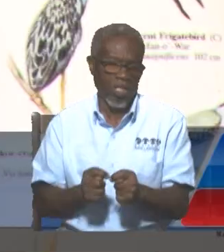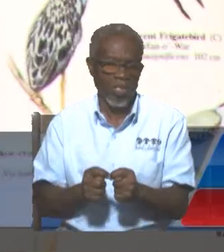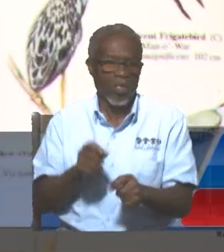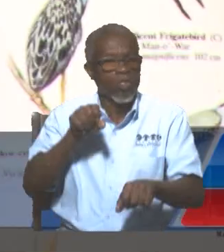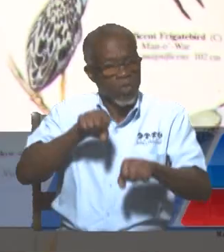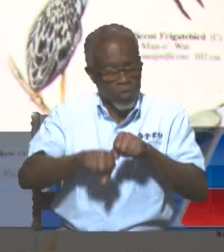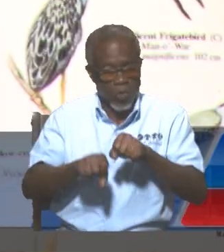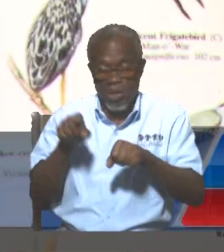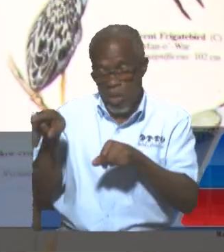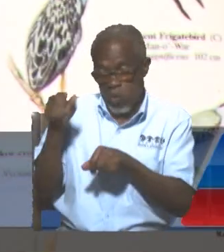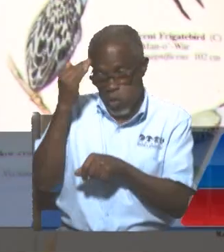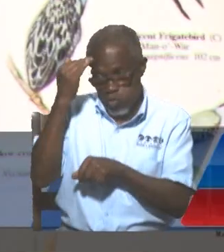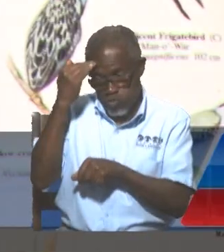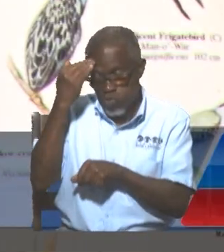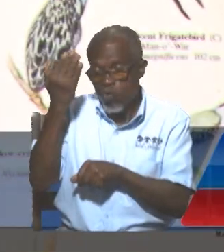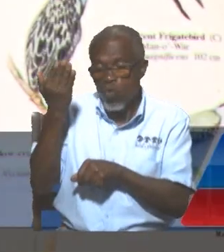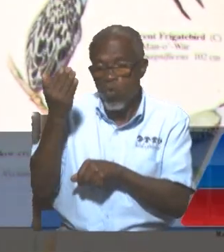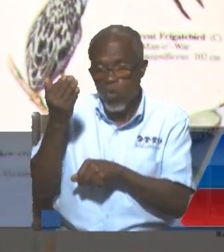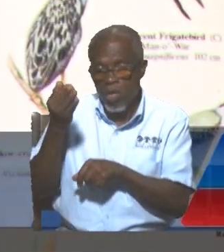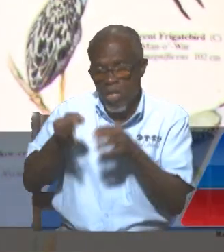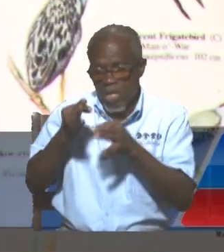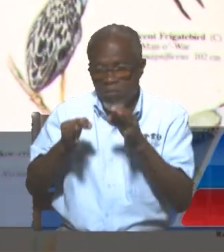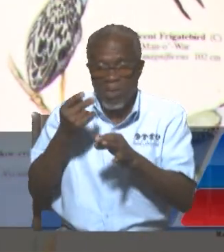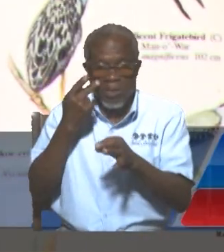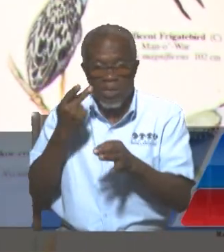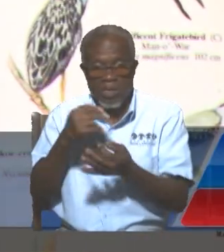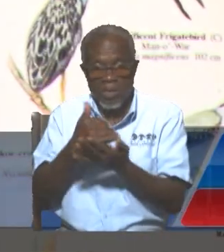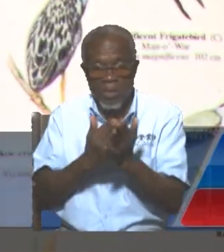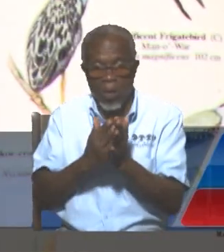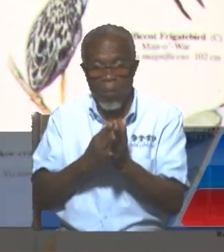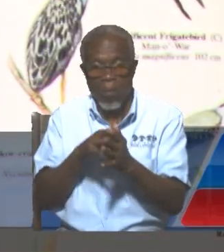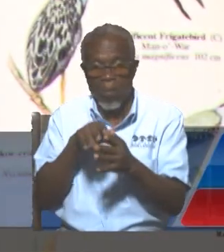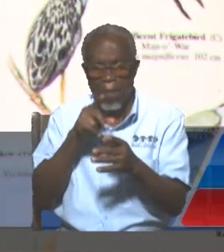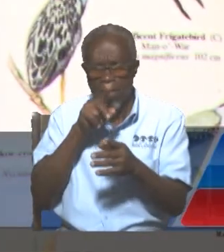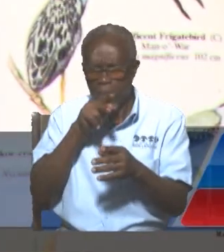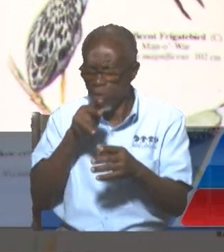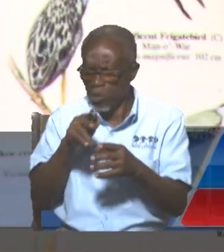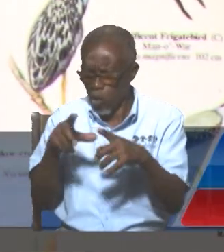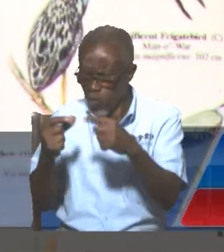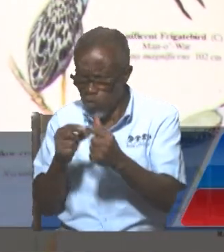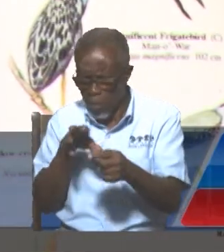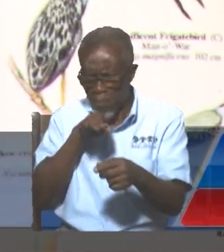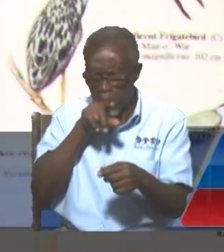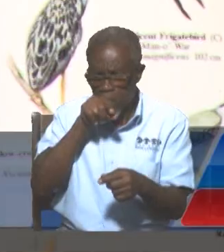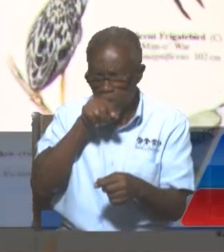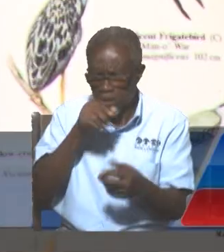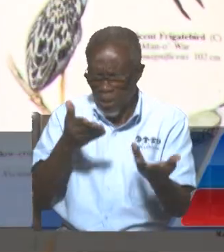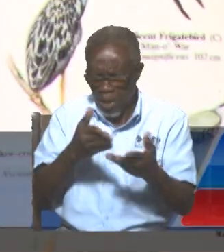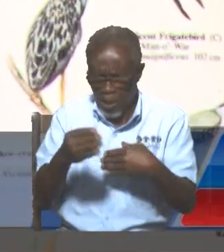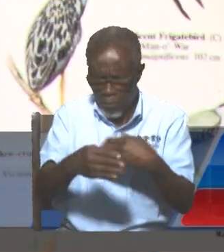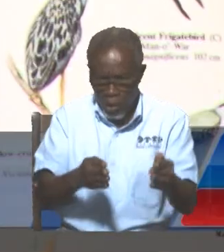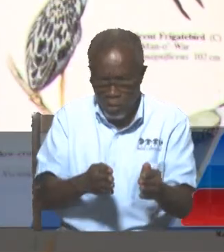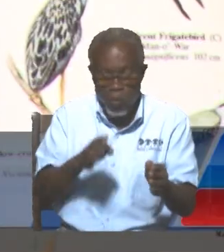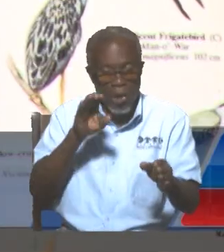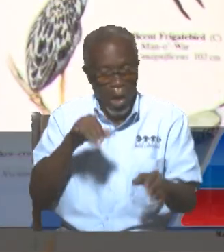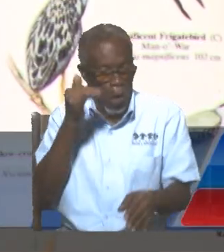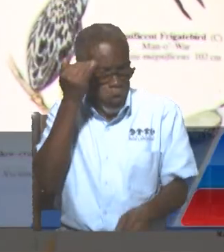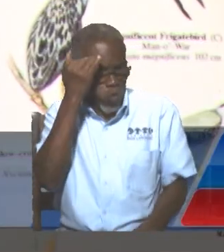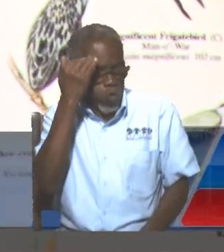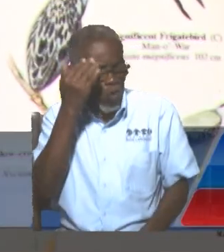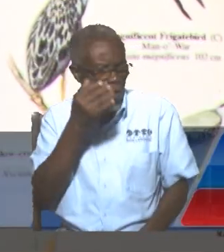be able to know that if we see a bunch of birds in a box, we could tell what type of birds it is and if it's protected or